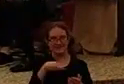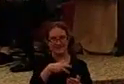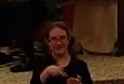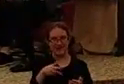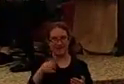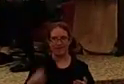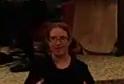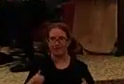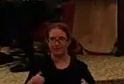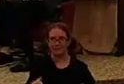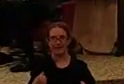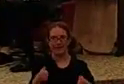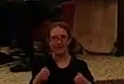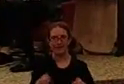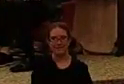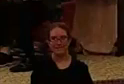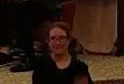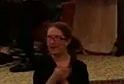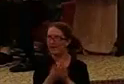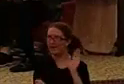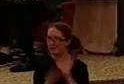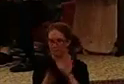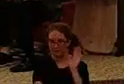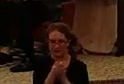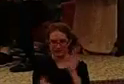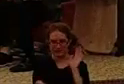there beside the highway.